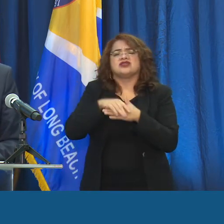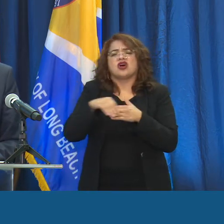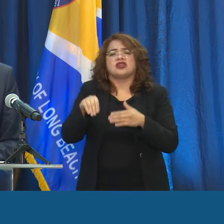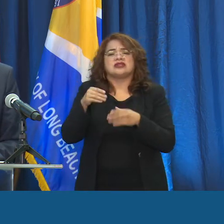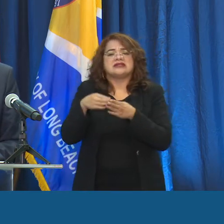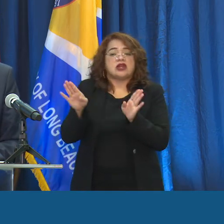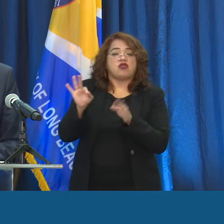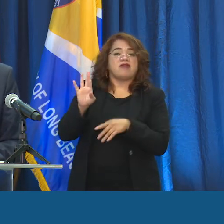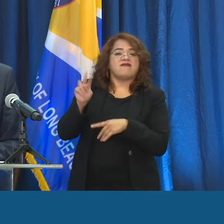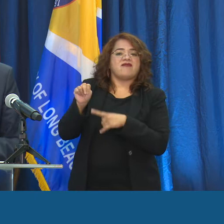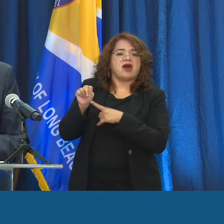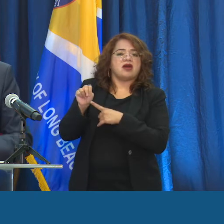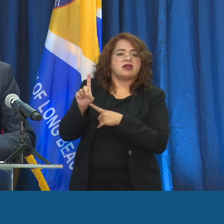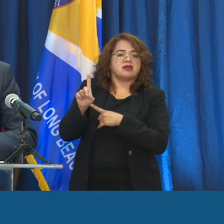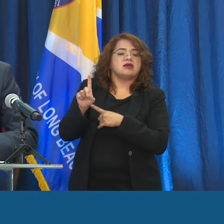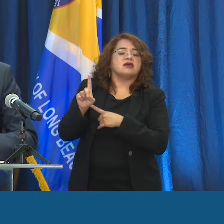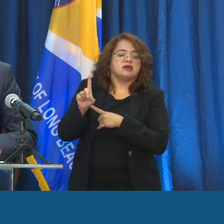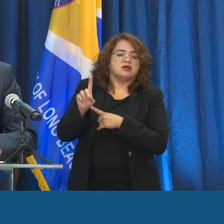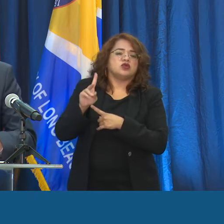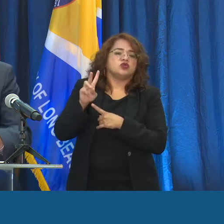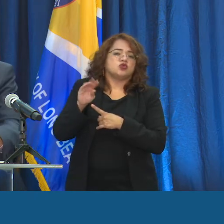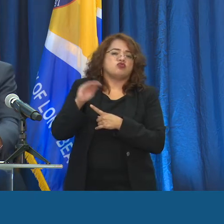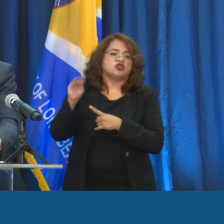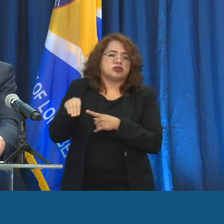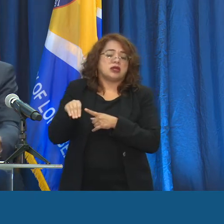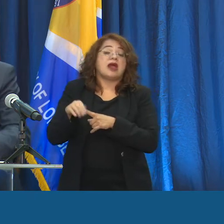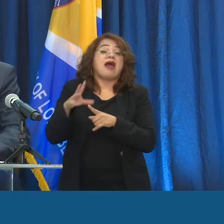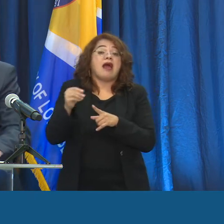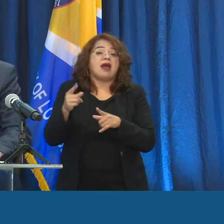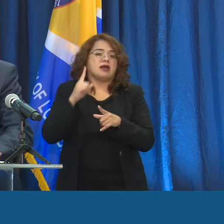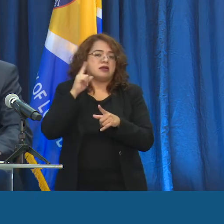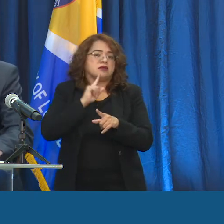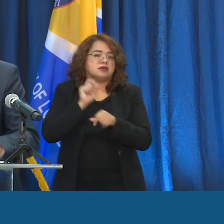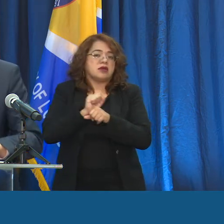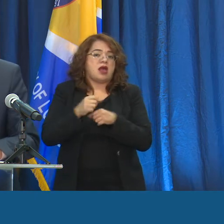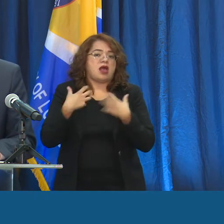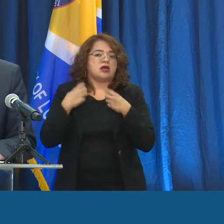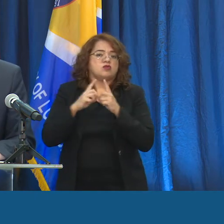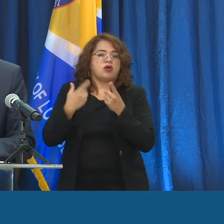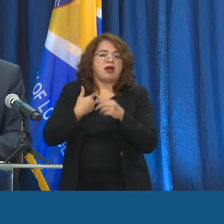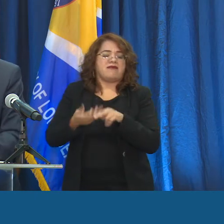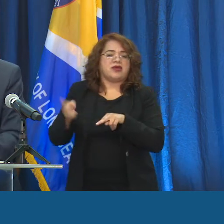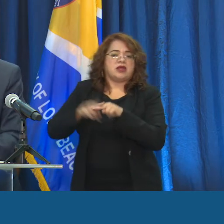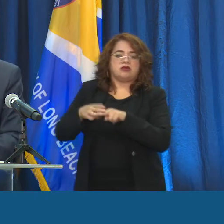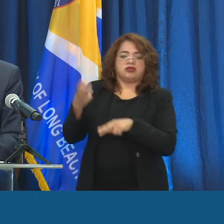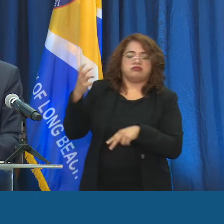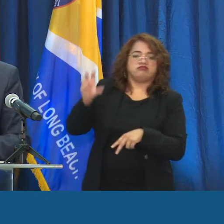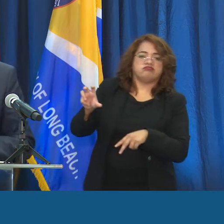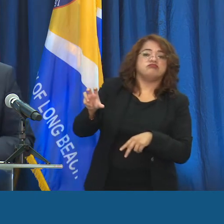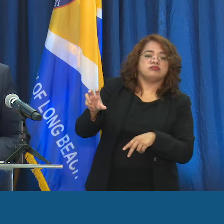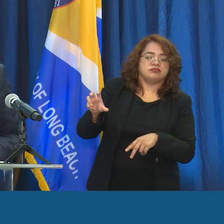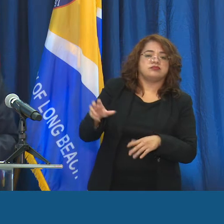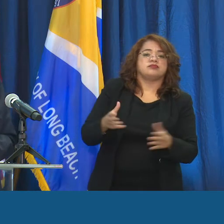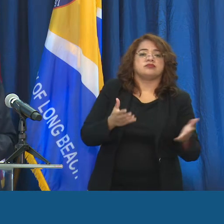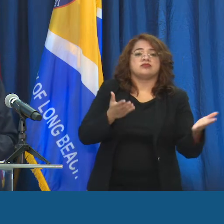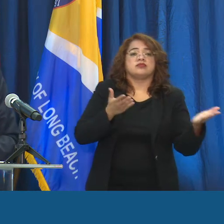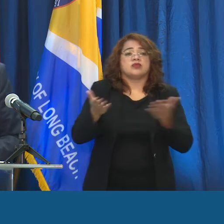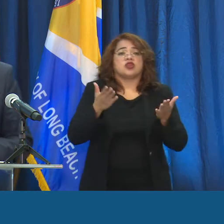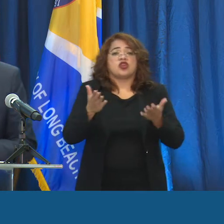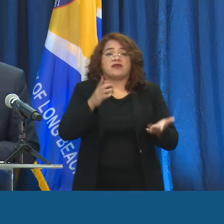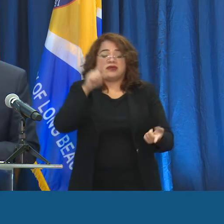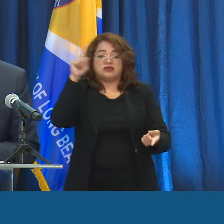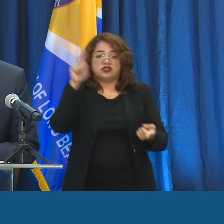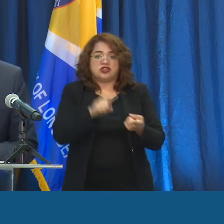budget, and there actually are some increases in the health department. So let's look at those service reductions a little bit